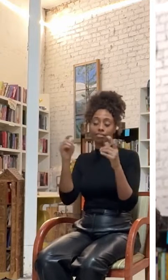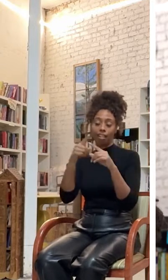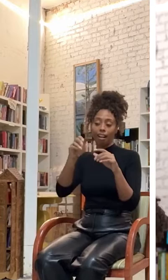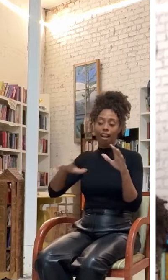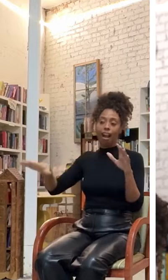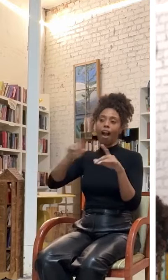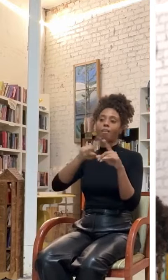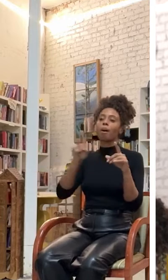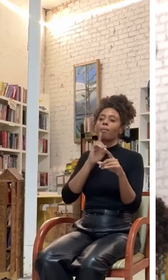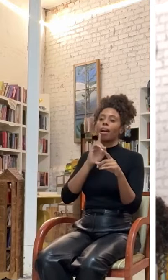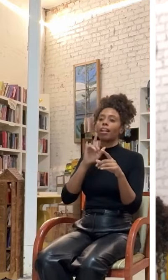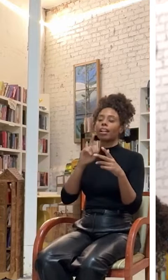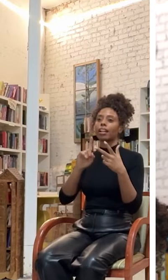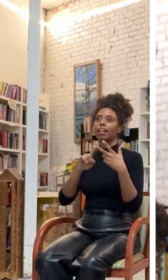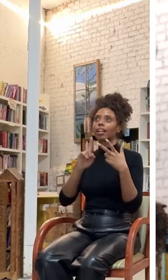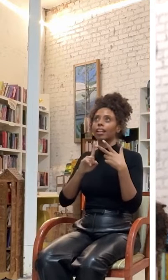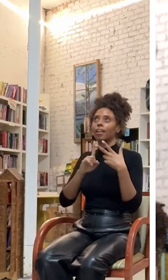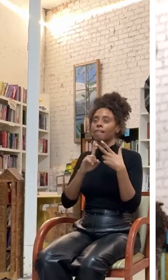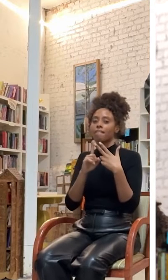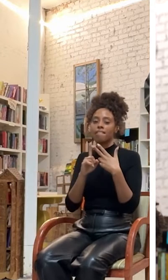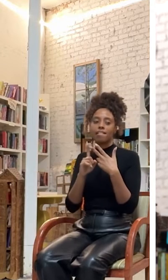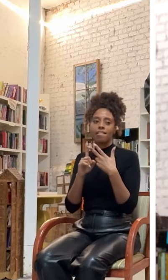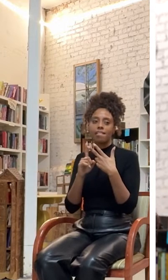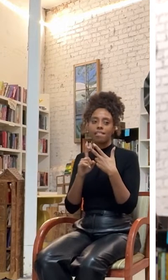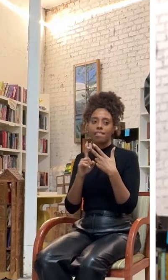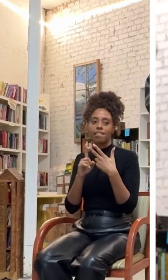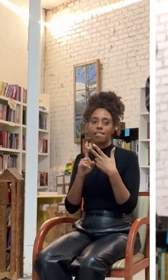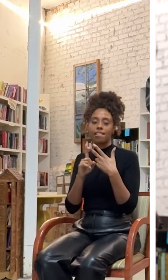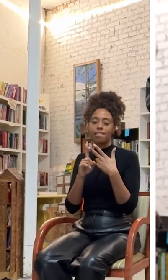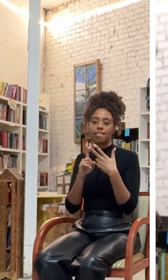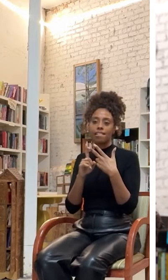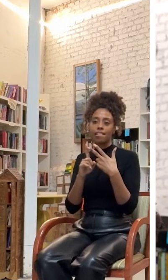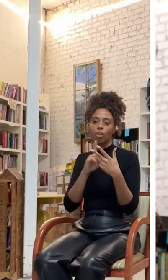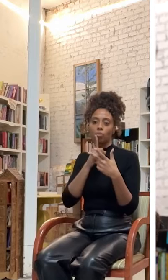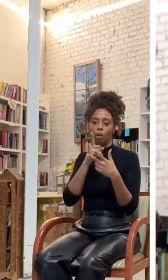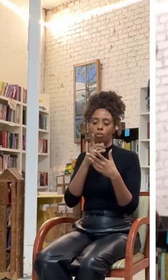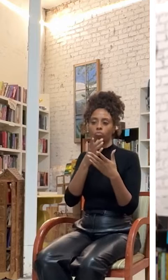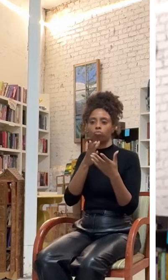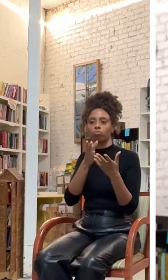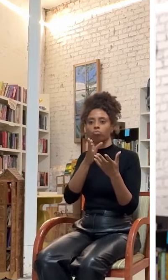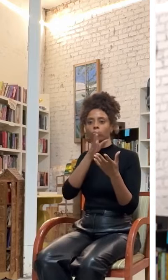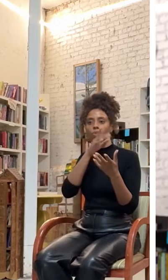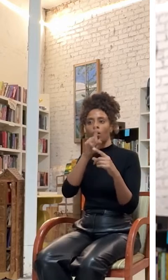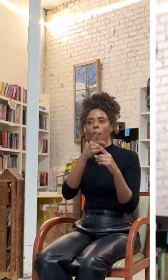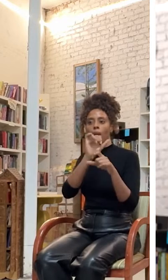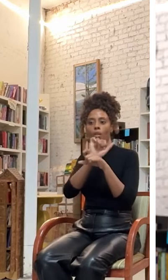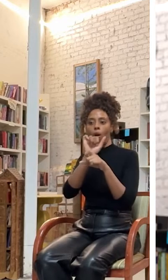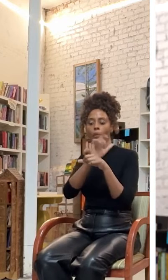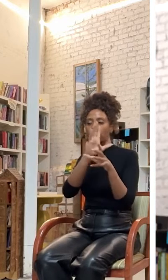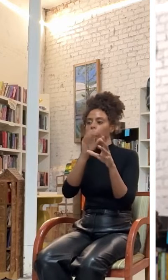I really landed on is like, if I may share, you talked about the labor that you put into this, but